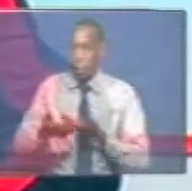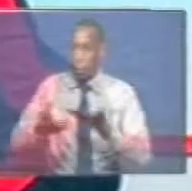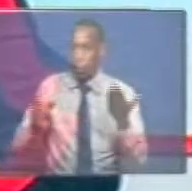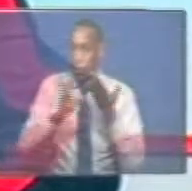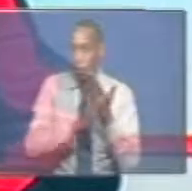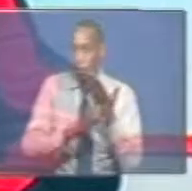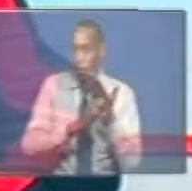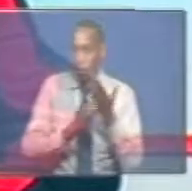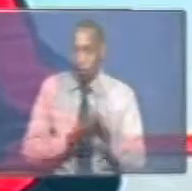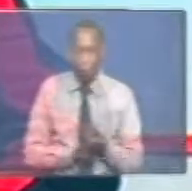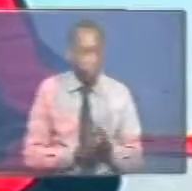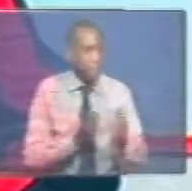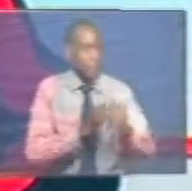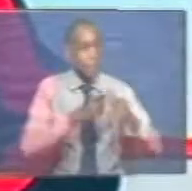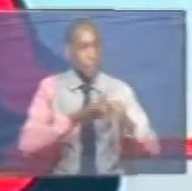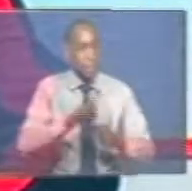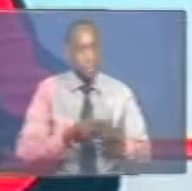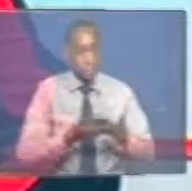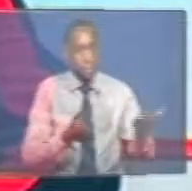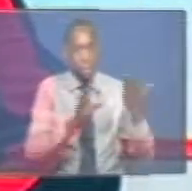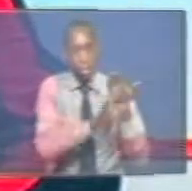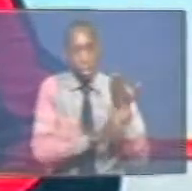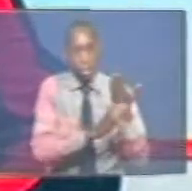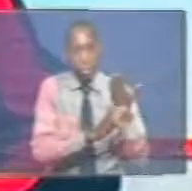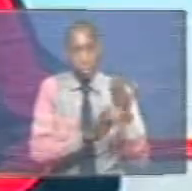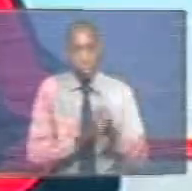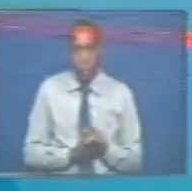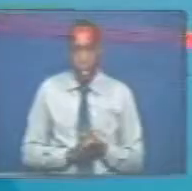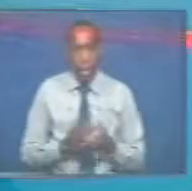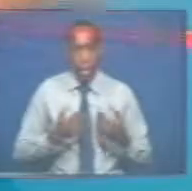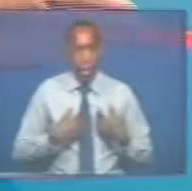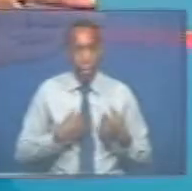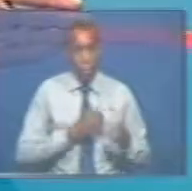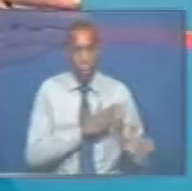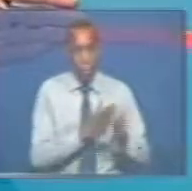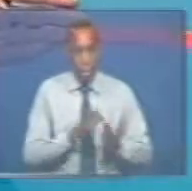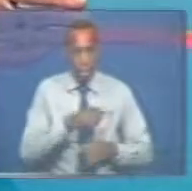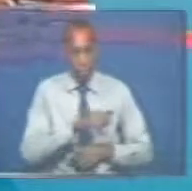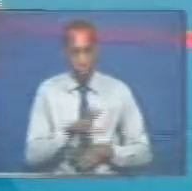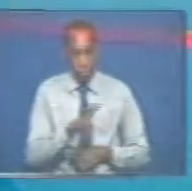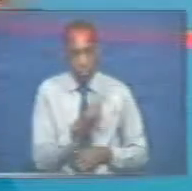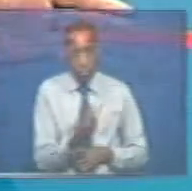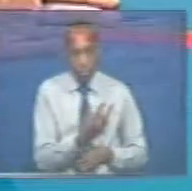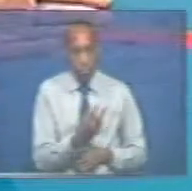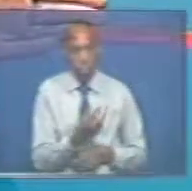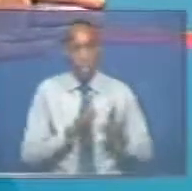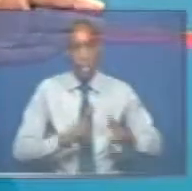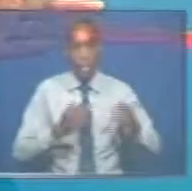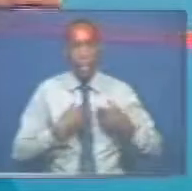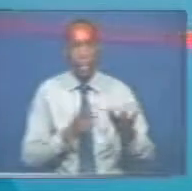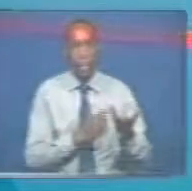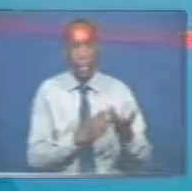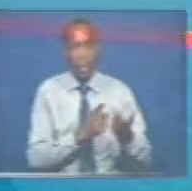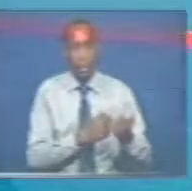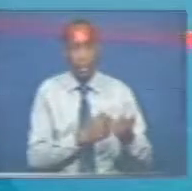was looking for that figure. 17,000 countrywide. Yeah. But are there efforts for, let's say, from you guys, because already you have the numbers, it